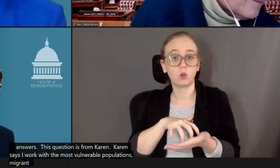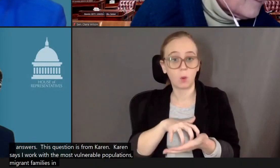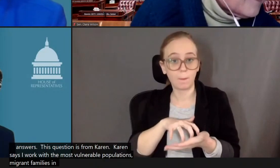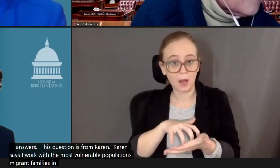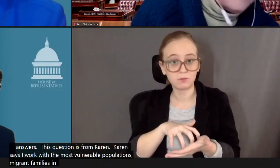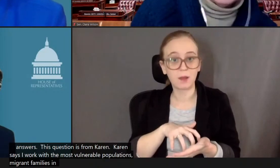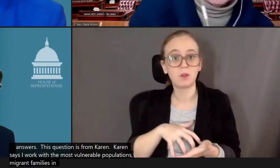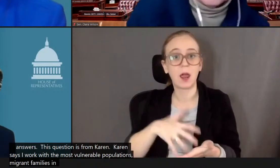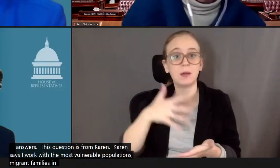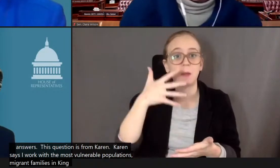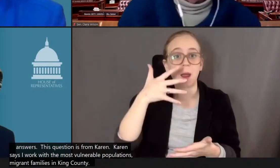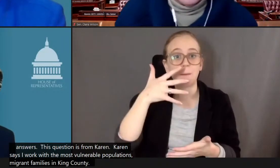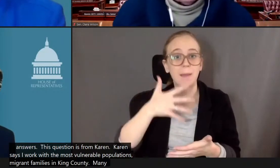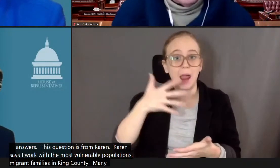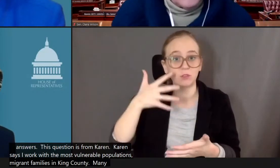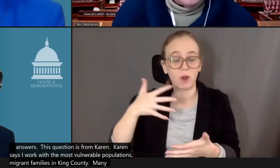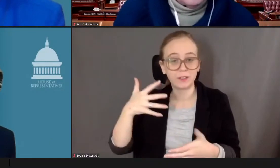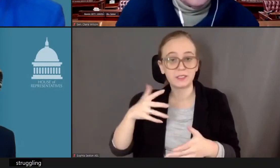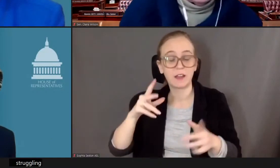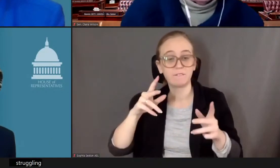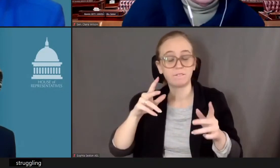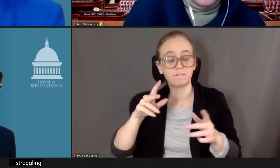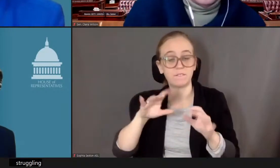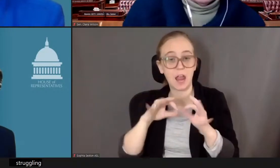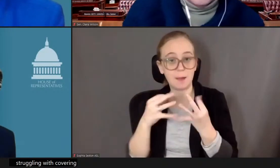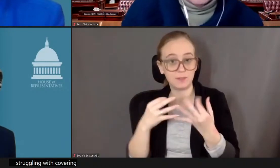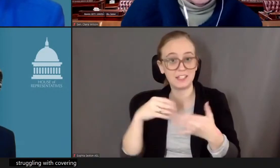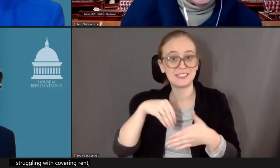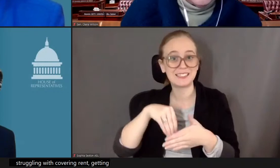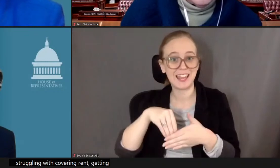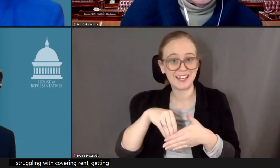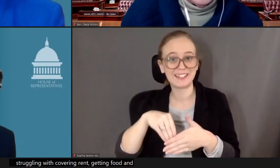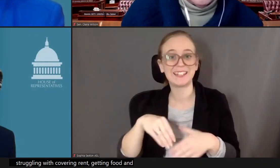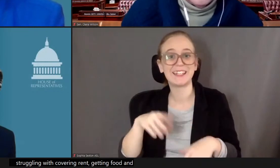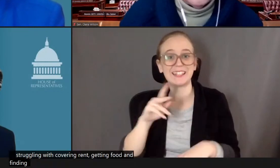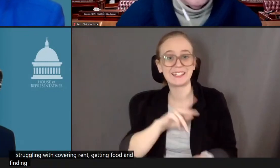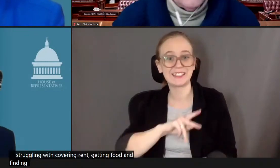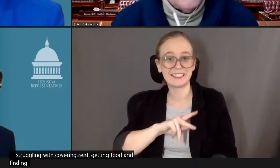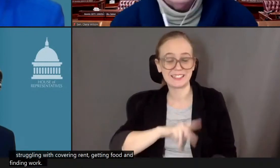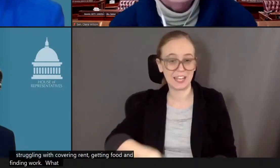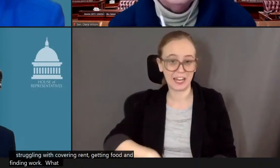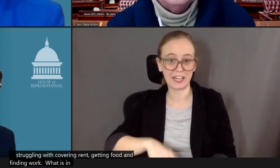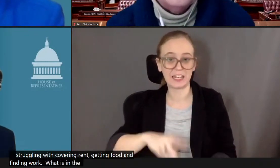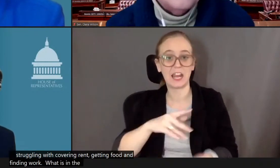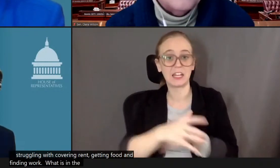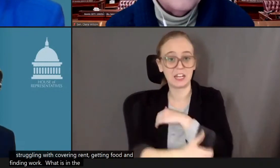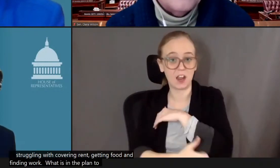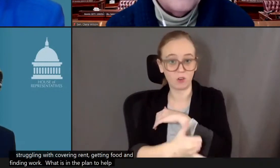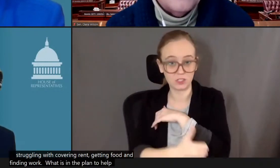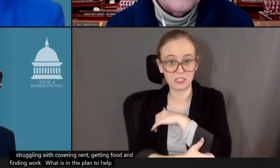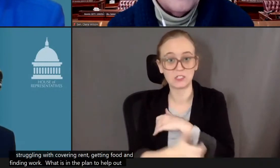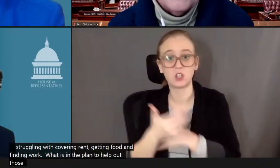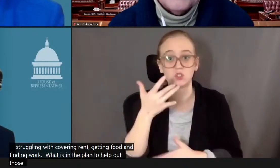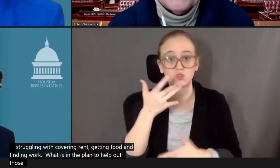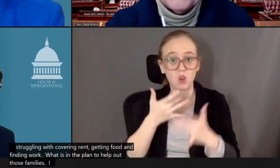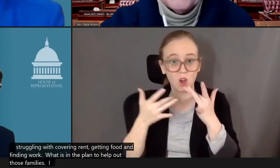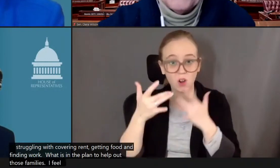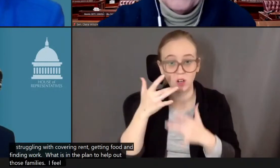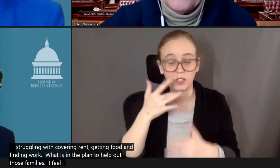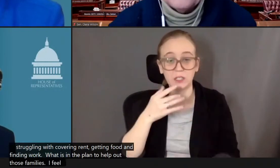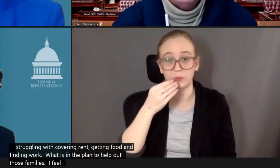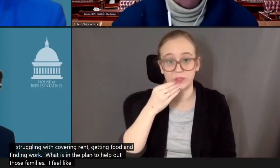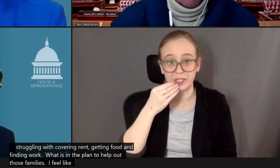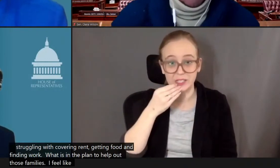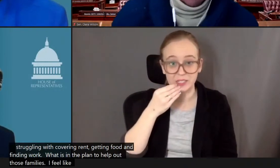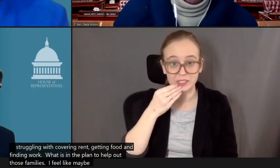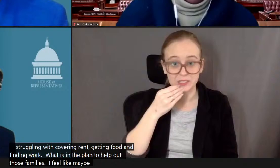struggling with covering rent, getting food, and finding work. What is in plan to help out those families? And I feel like maybe Representative Taylor, you want to